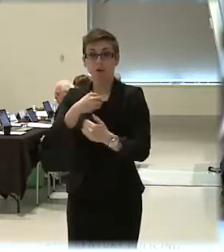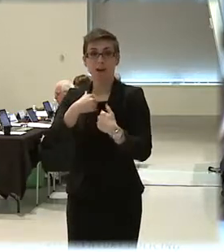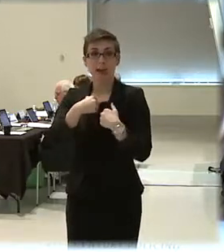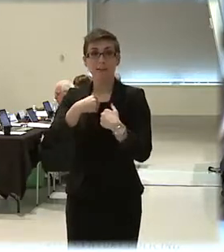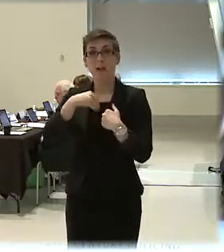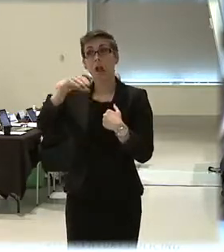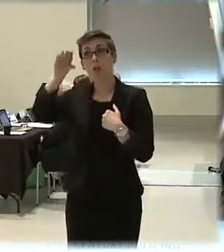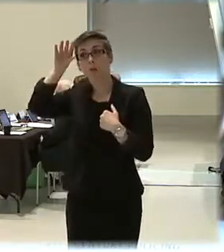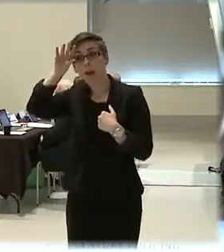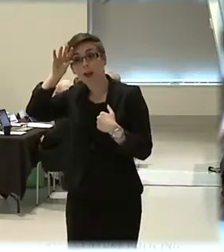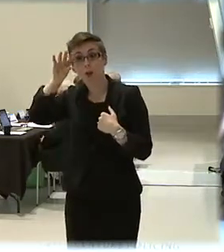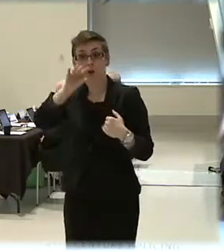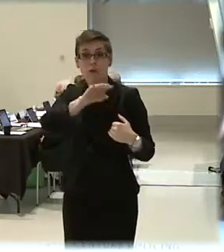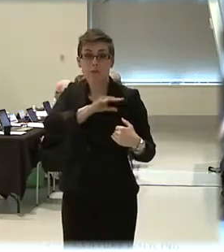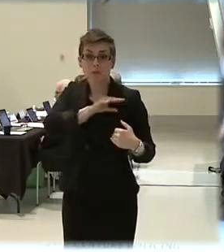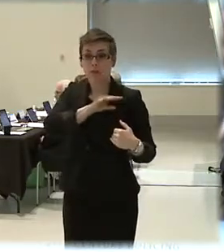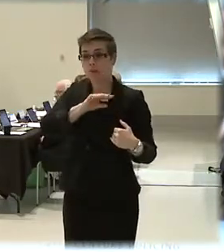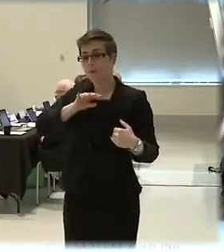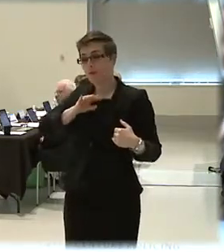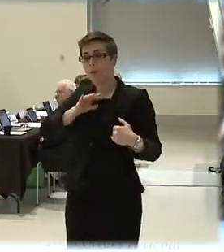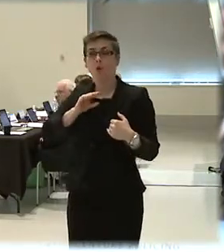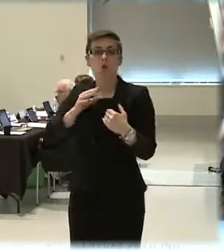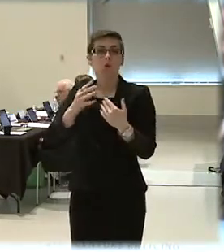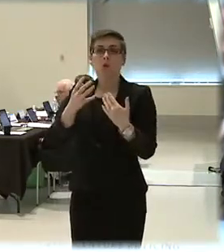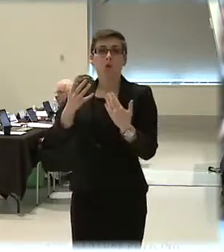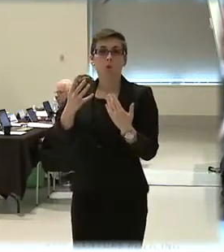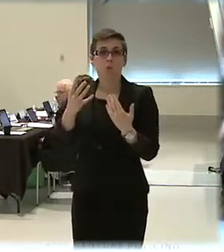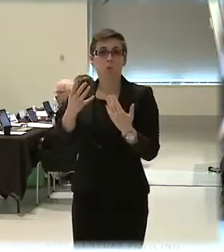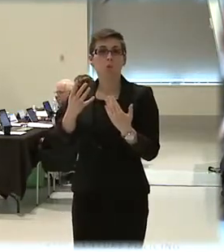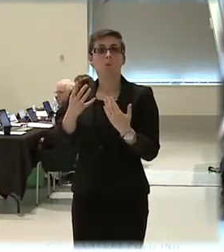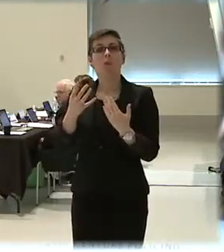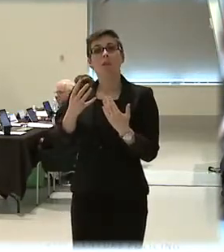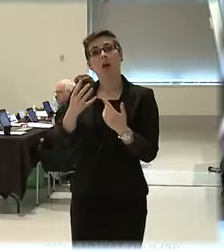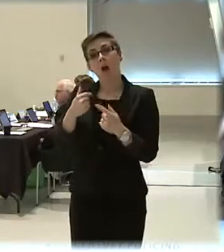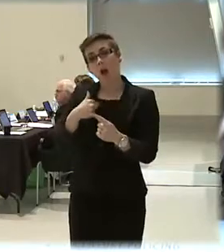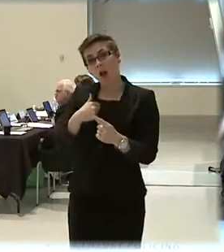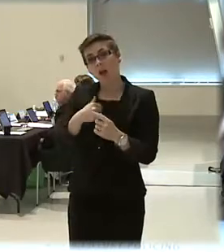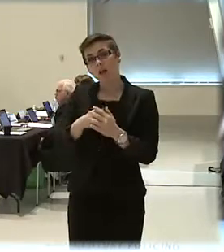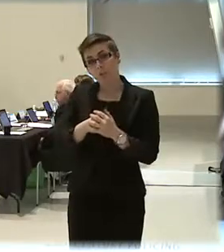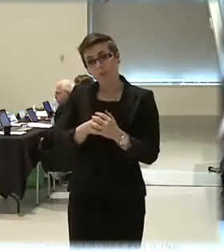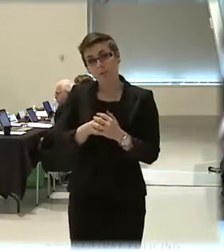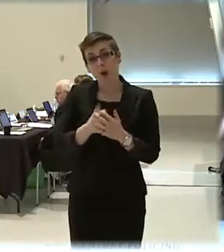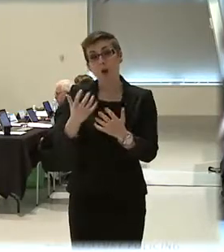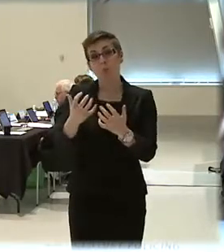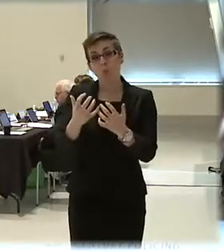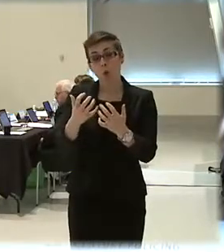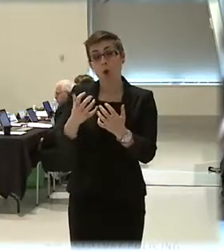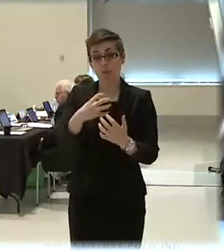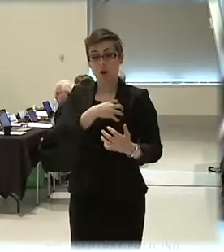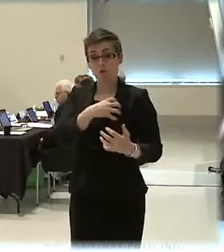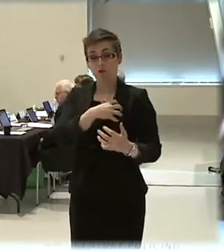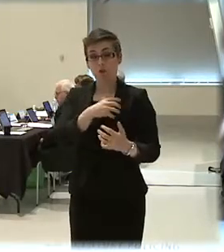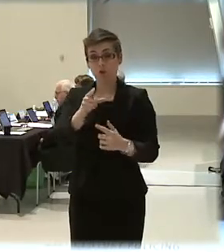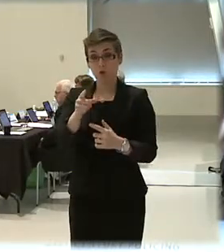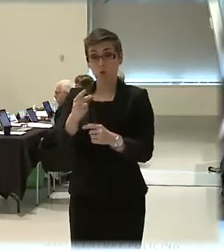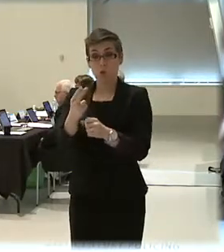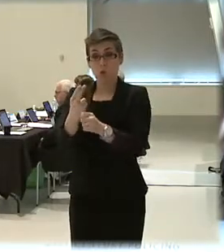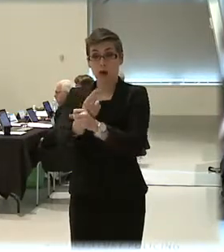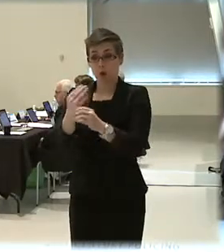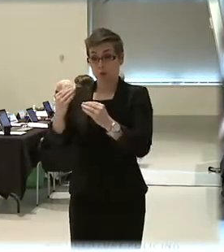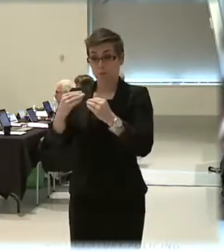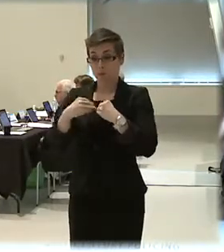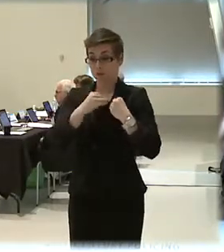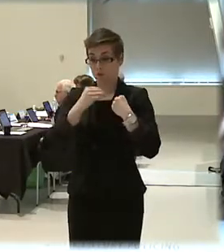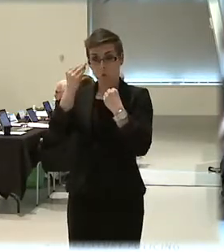on the lapel, on their chest, I want the officer to wear it wherever they're most comfortable. The